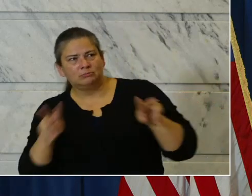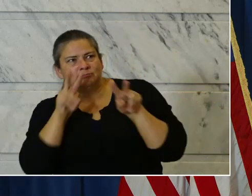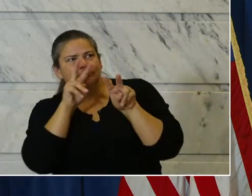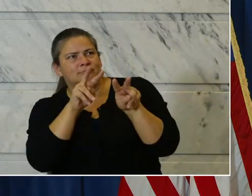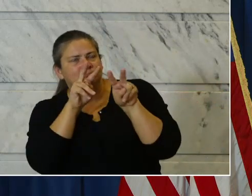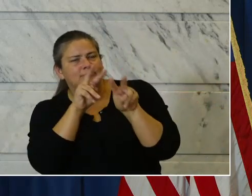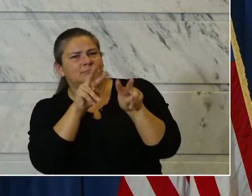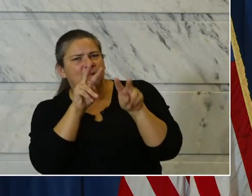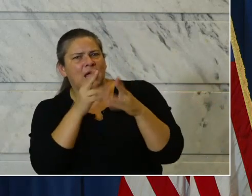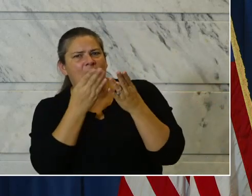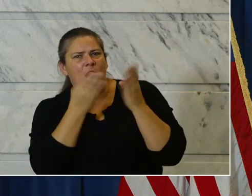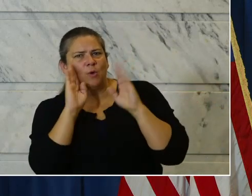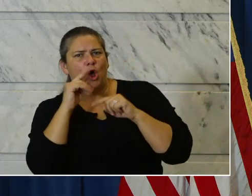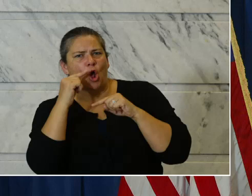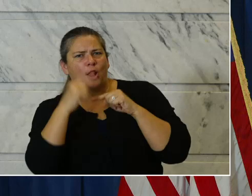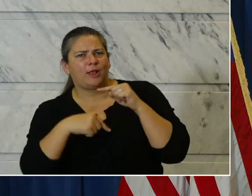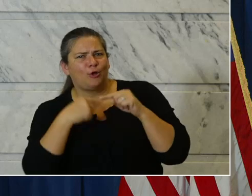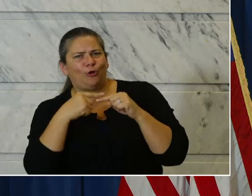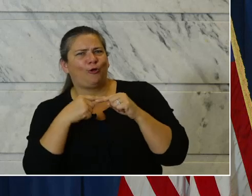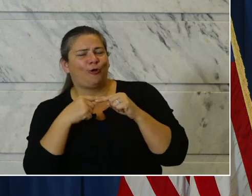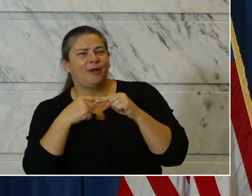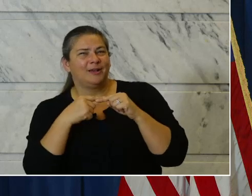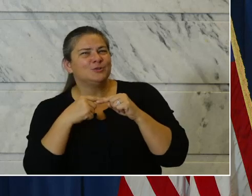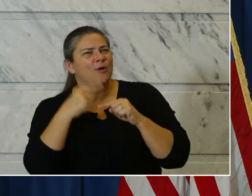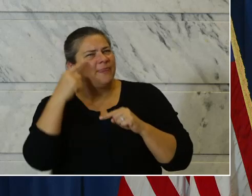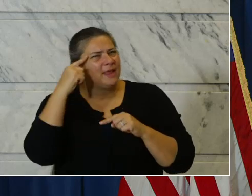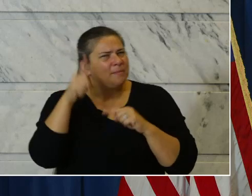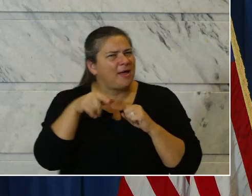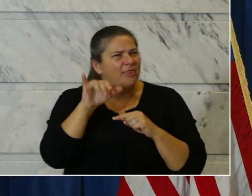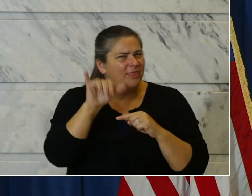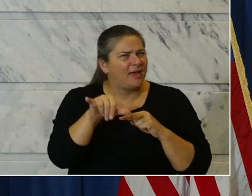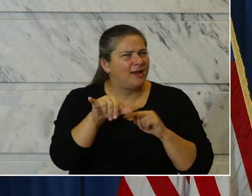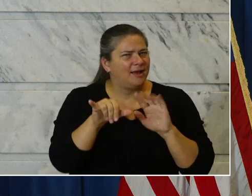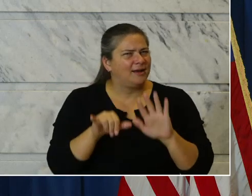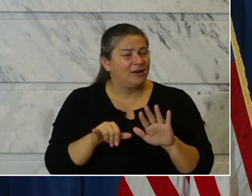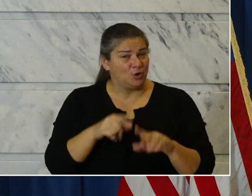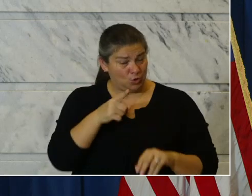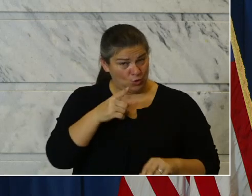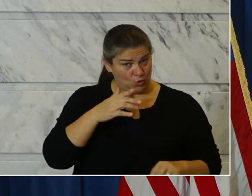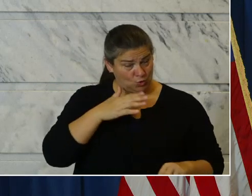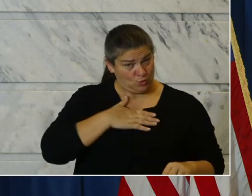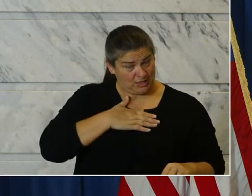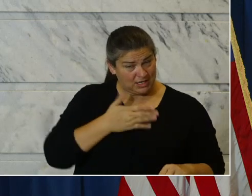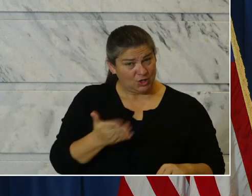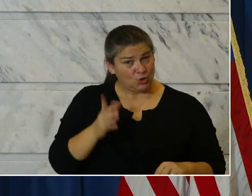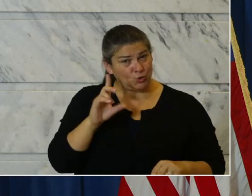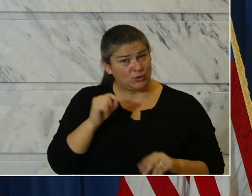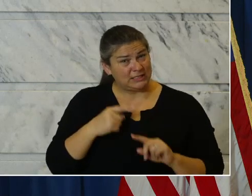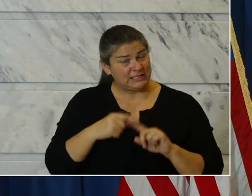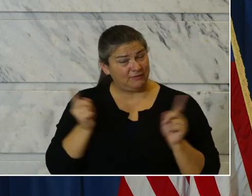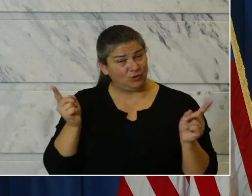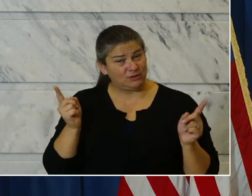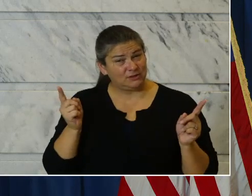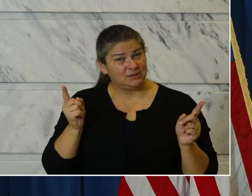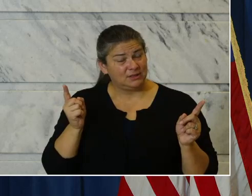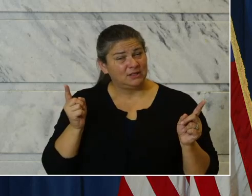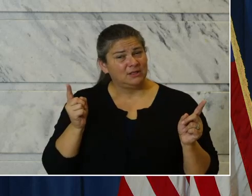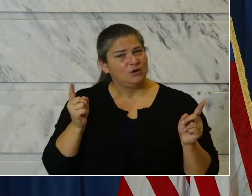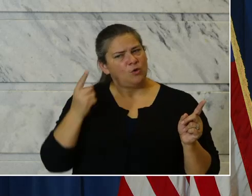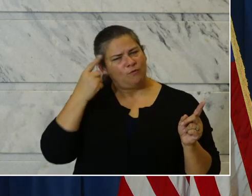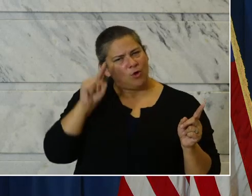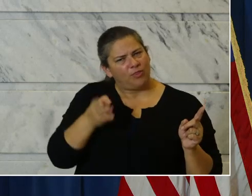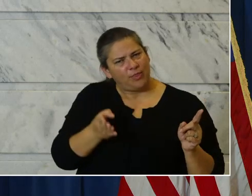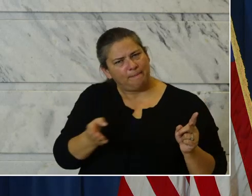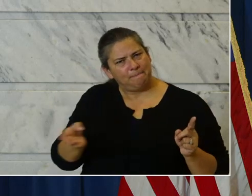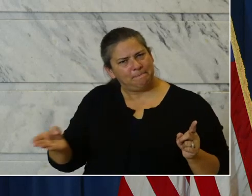ask is that you prioritize them and that you be willing to do this a little bit differently this year so that they